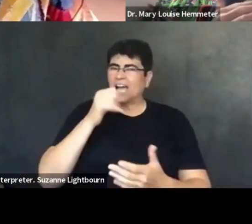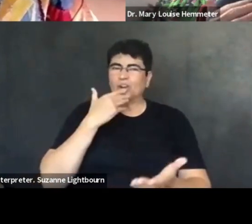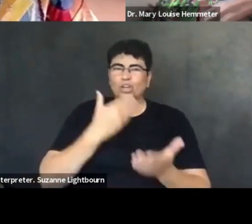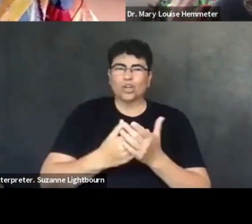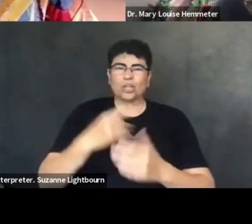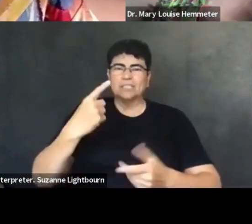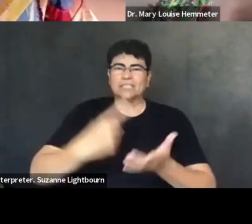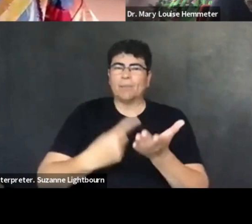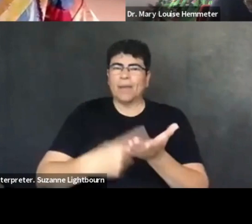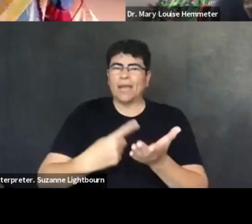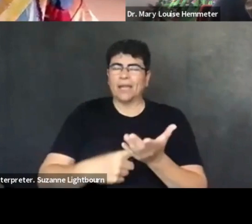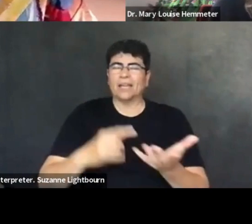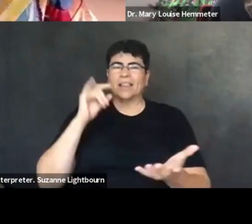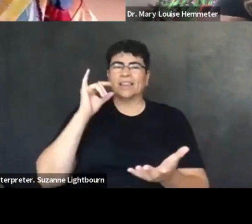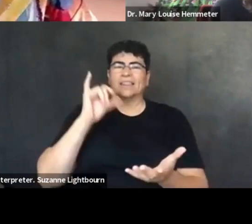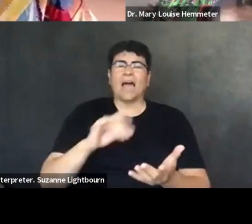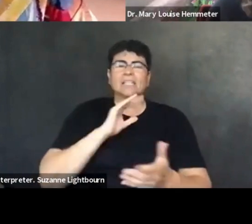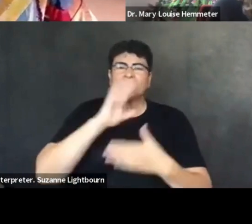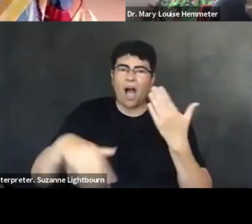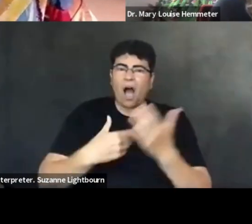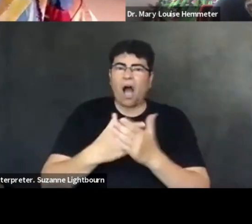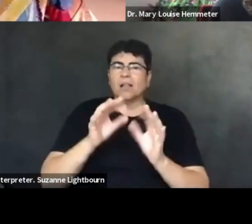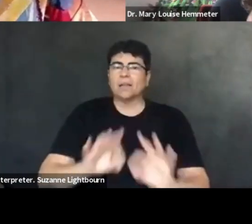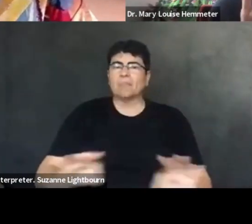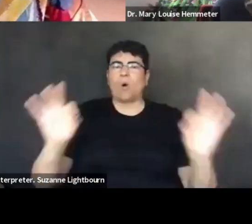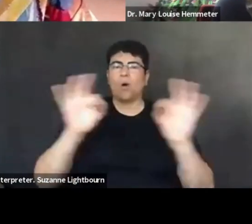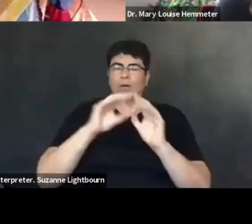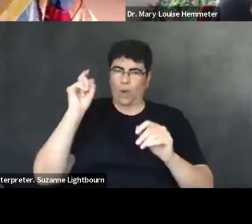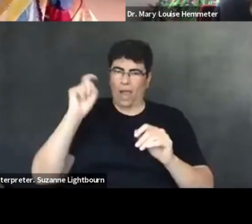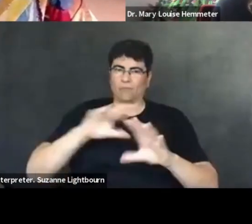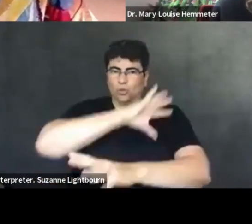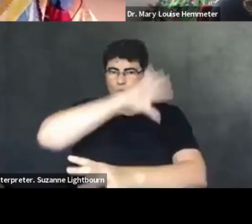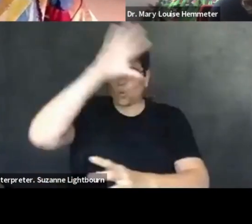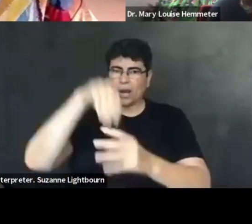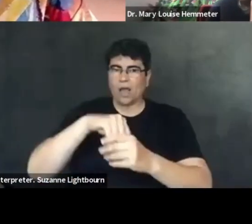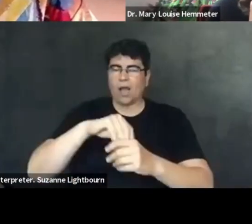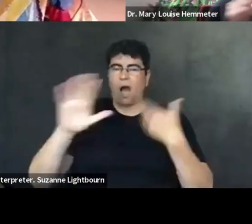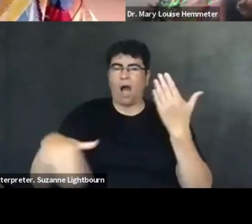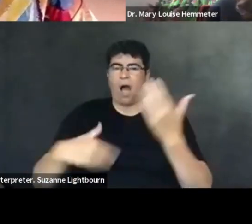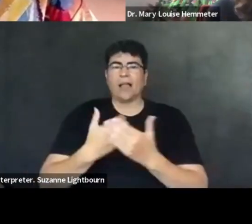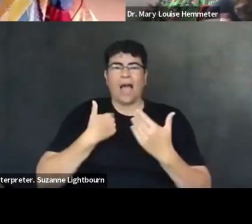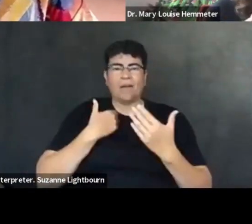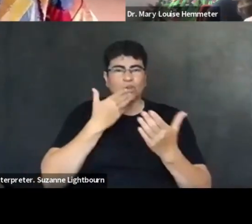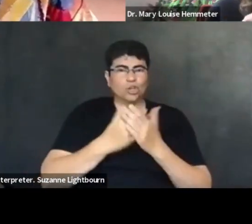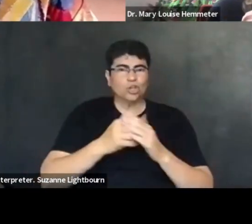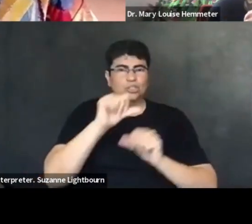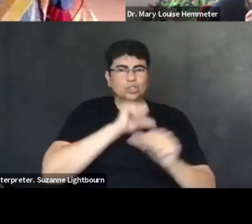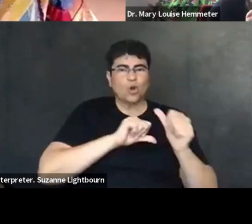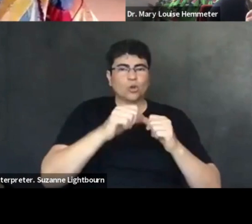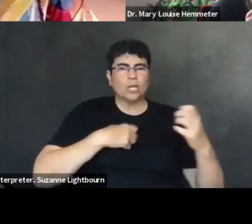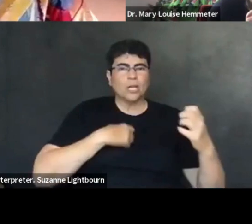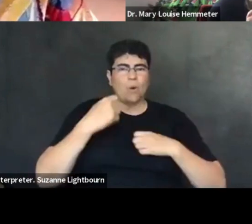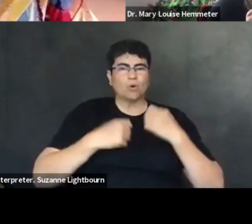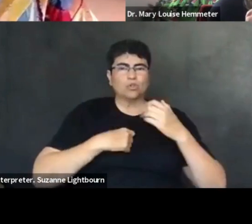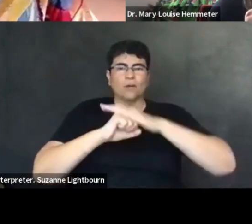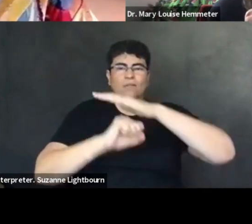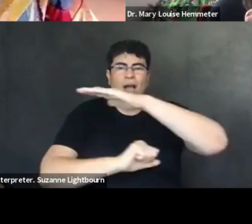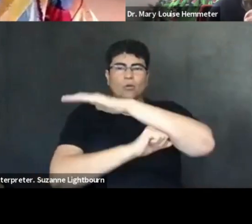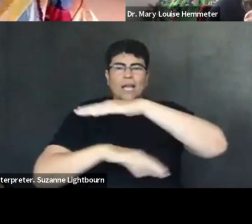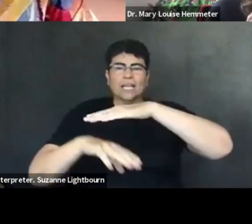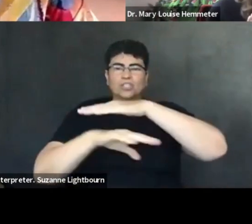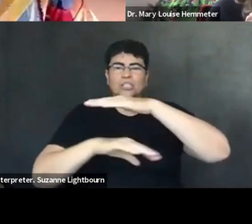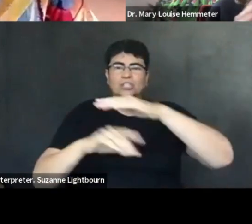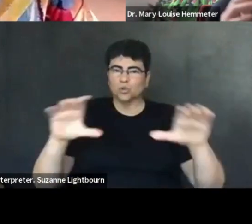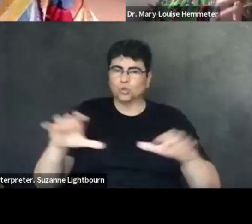that it's all important, that we have to do it all, that we have to have good social emotional foundations to be able to do